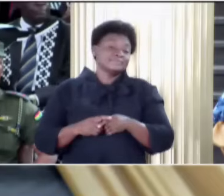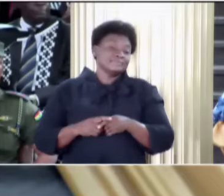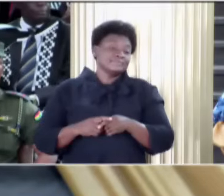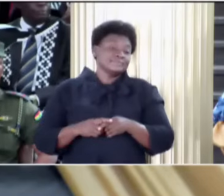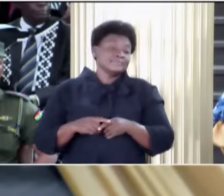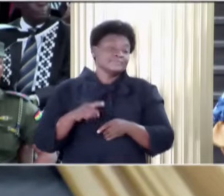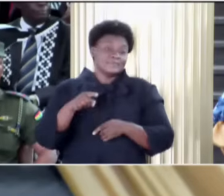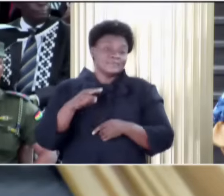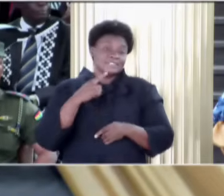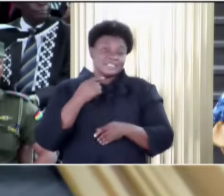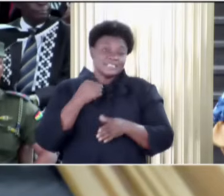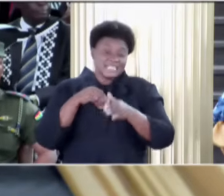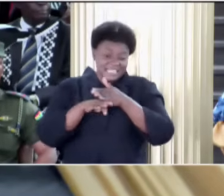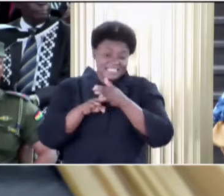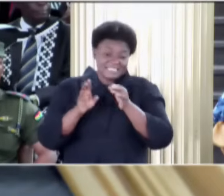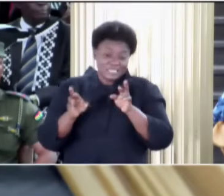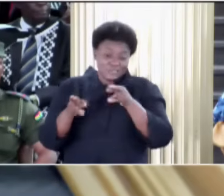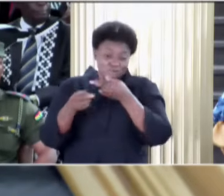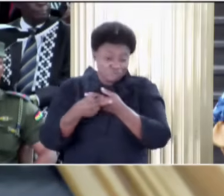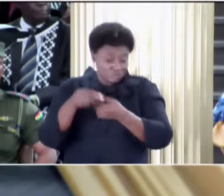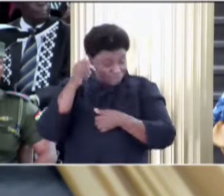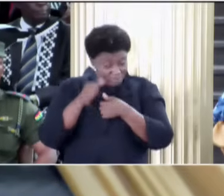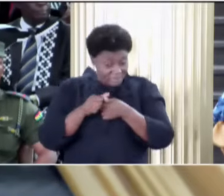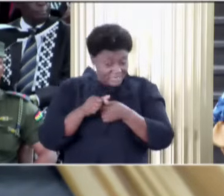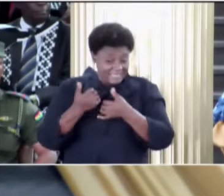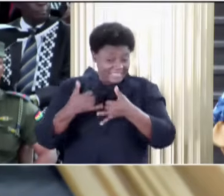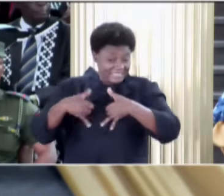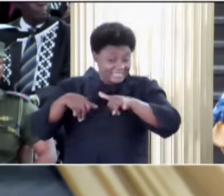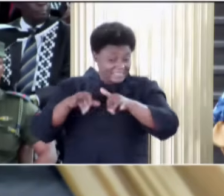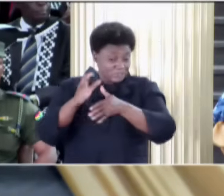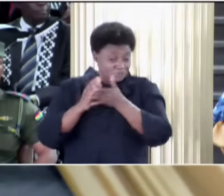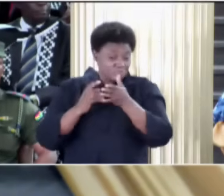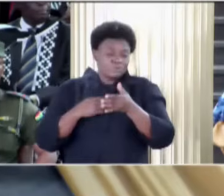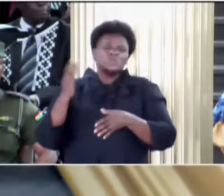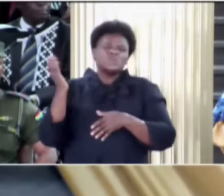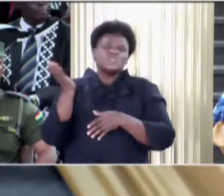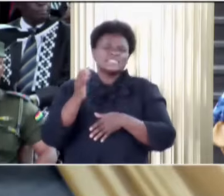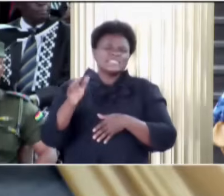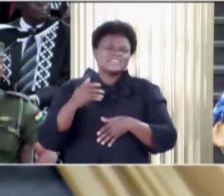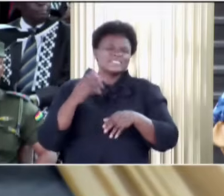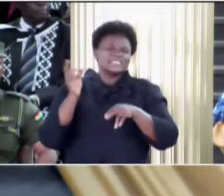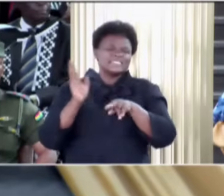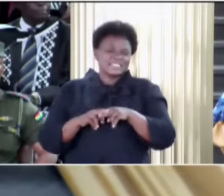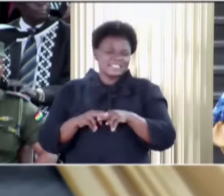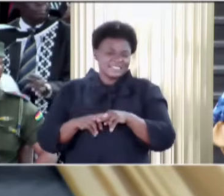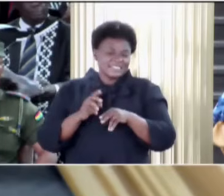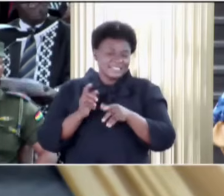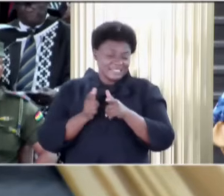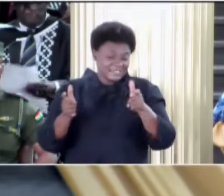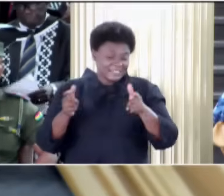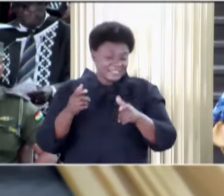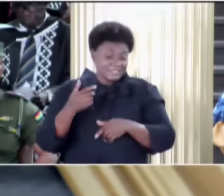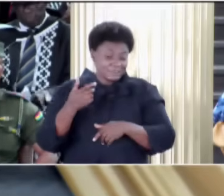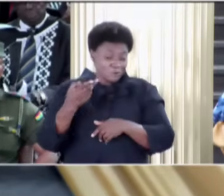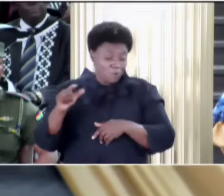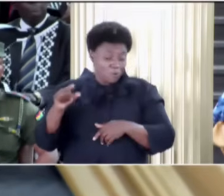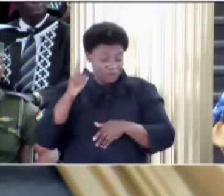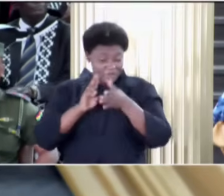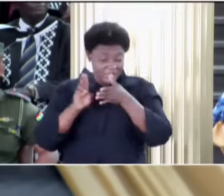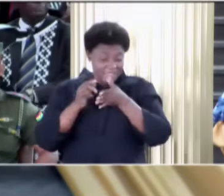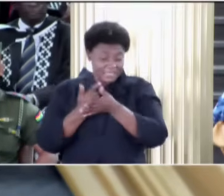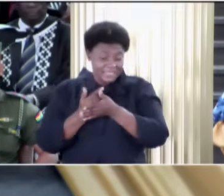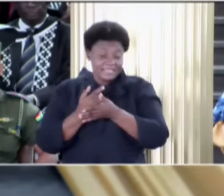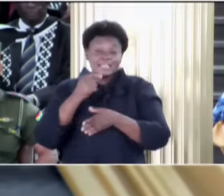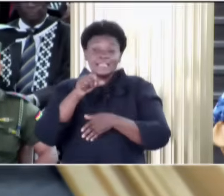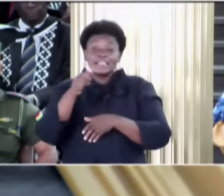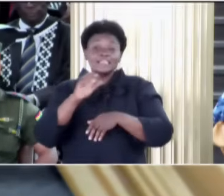when you enter a room where you remember that there's somebody who will never sit in the great hall of the University of Ghana or any